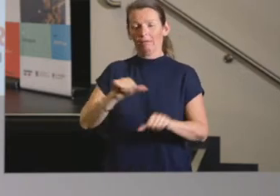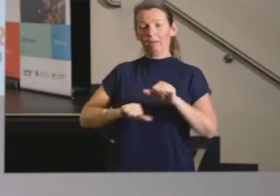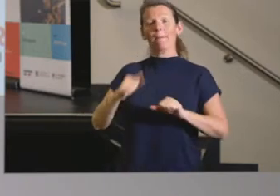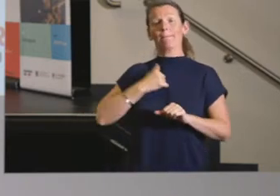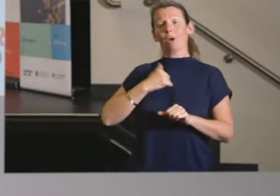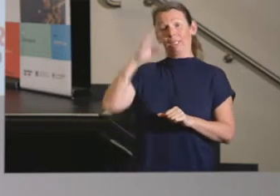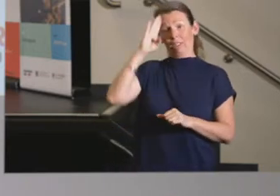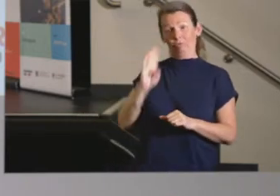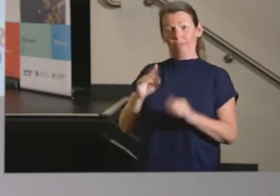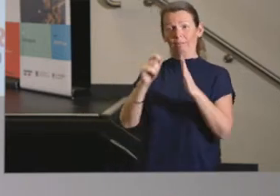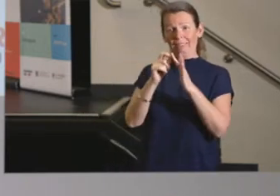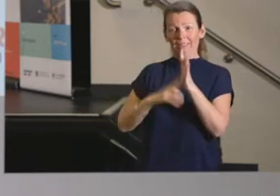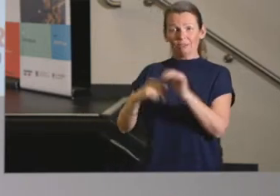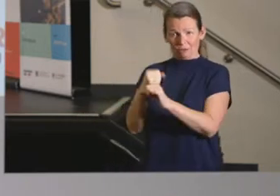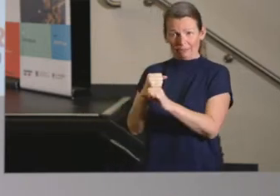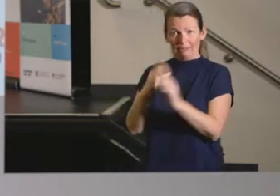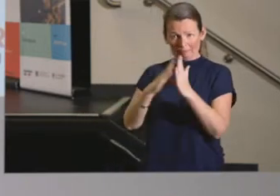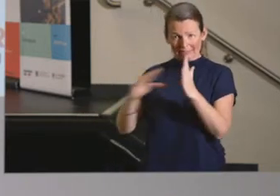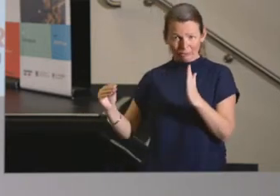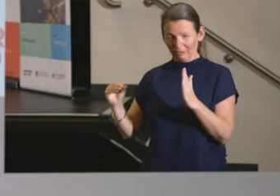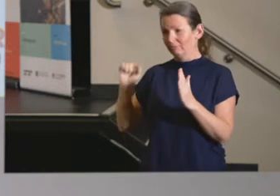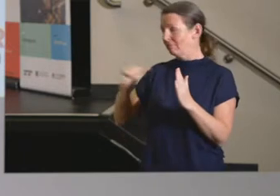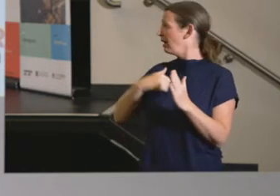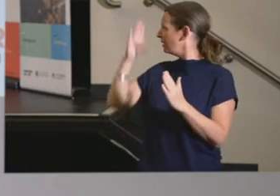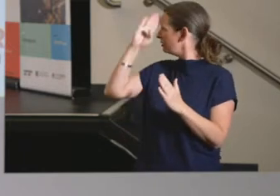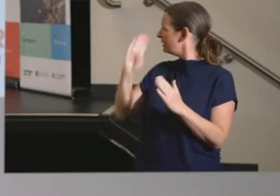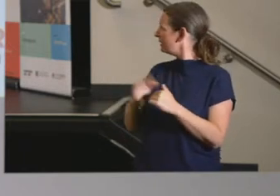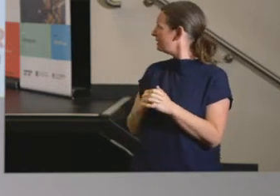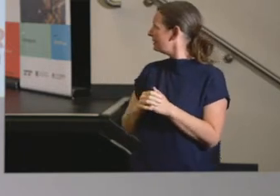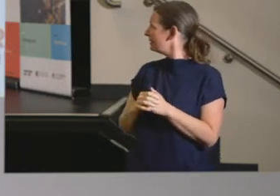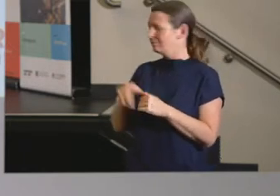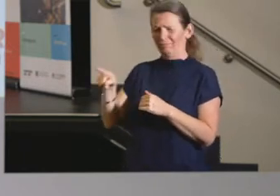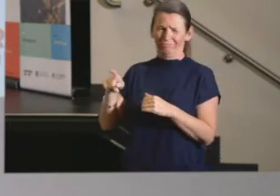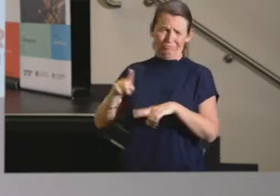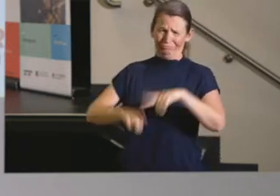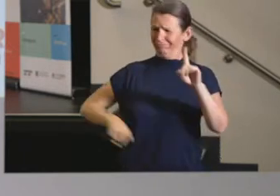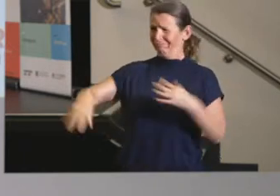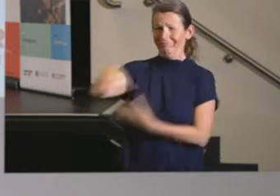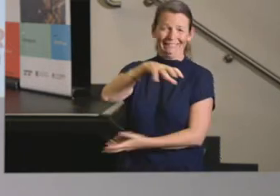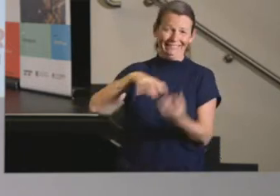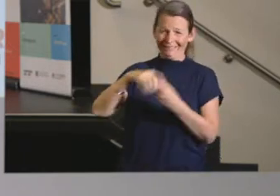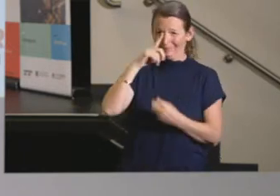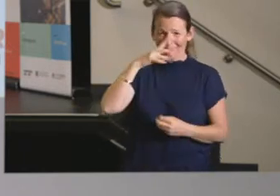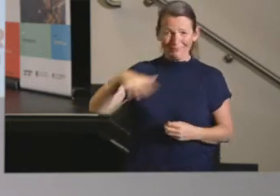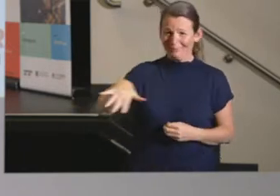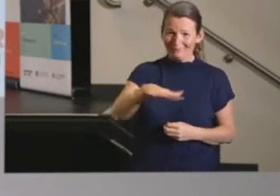PNG, our motto is unity in diversity. We're a very diverse country.